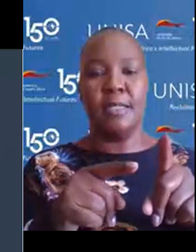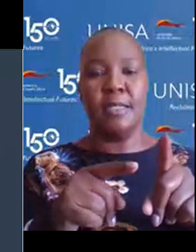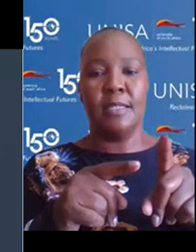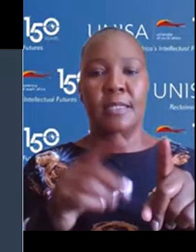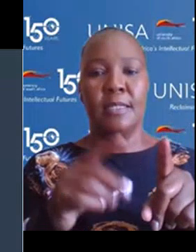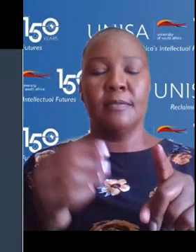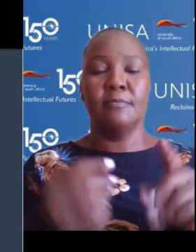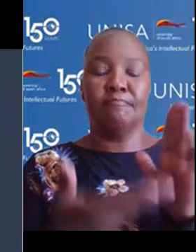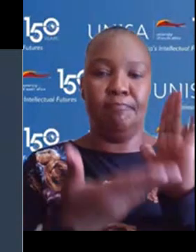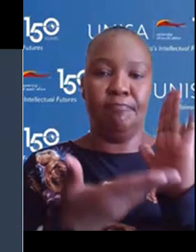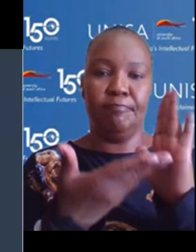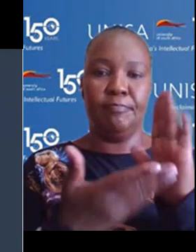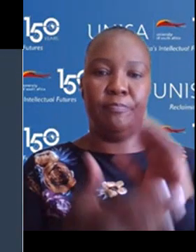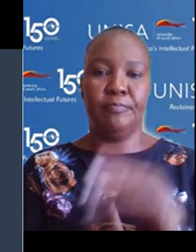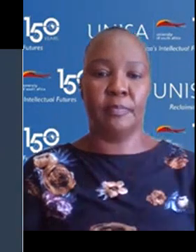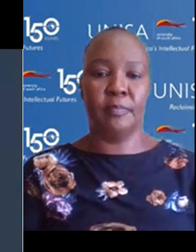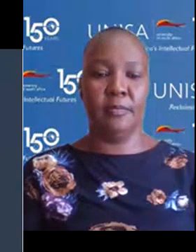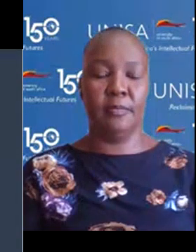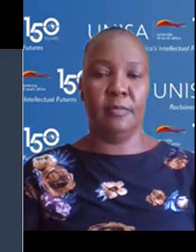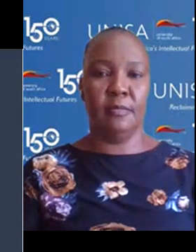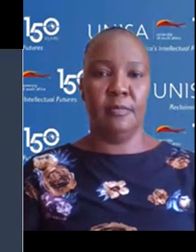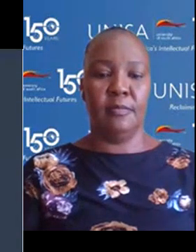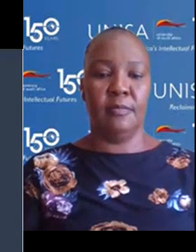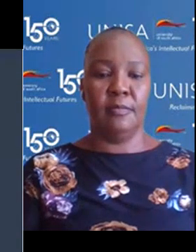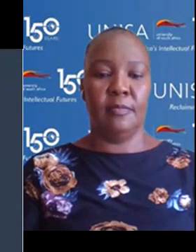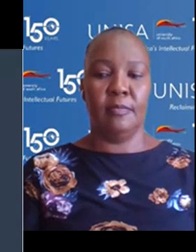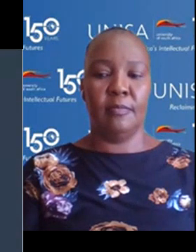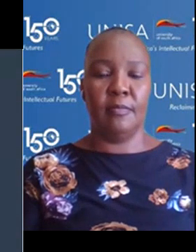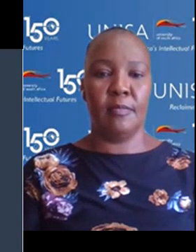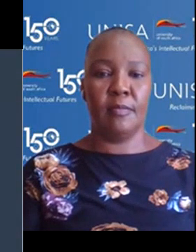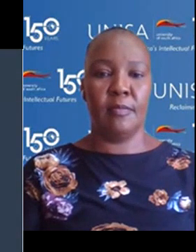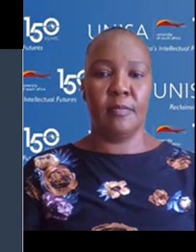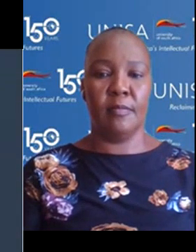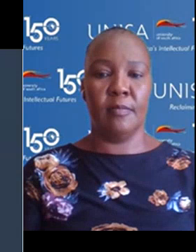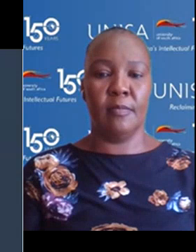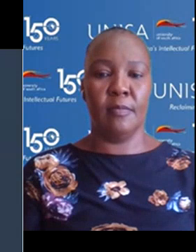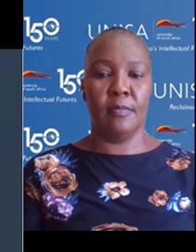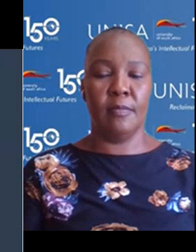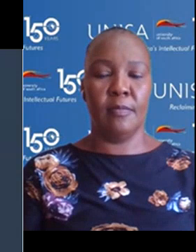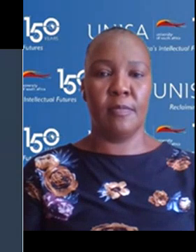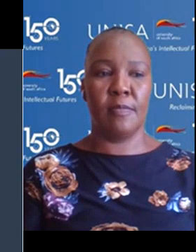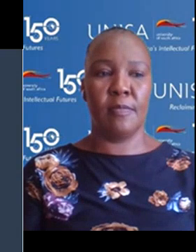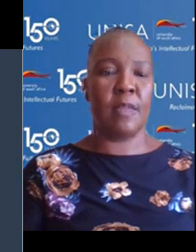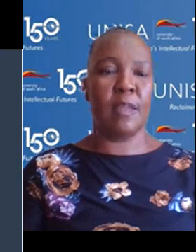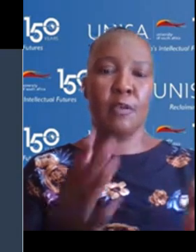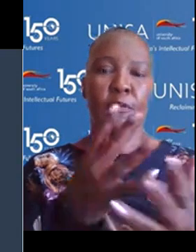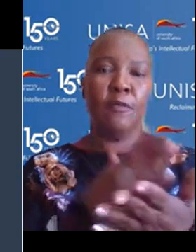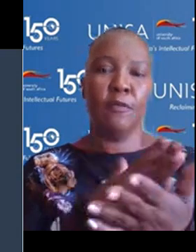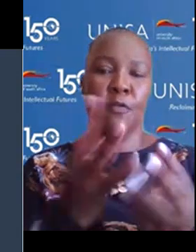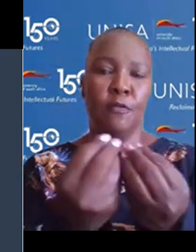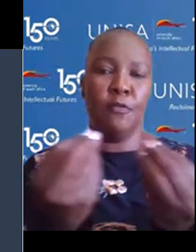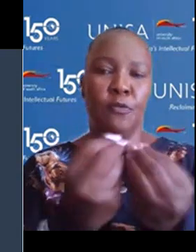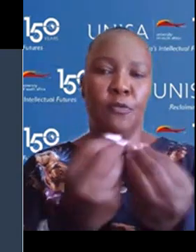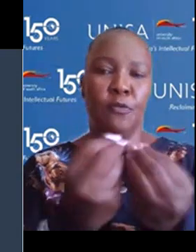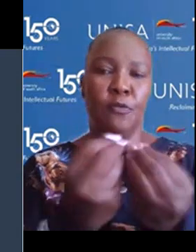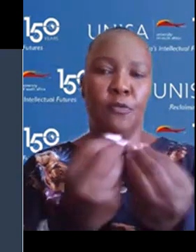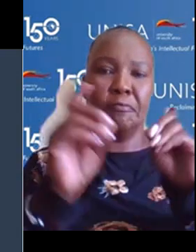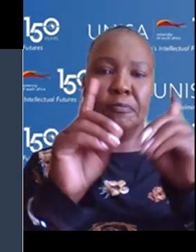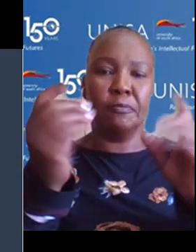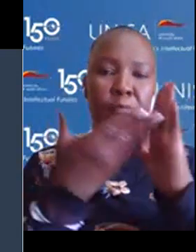we go. It's on. Okay, great. So I see there is quite a few questions in the chat regarding how